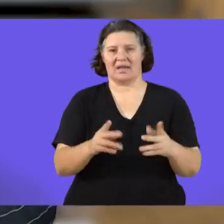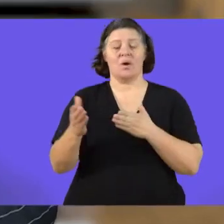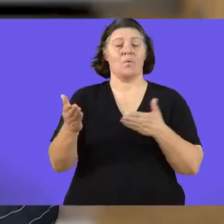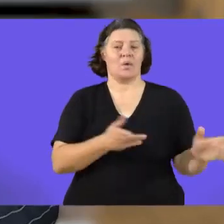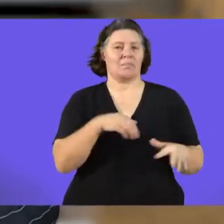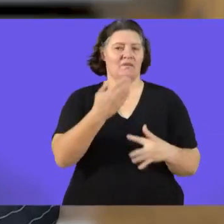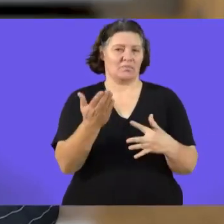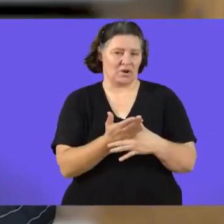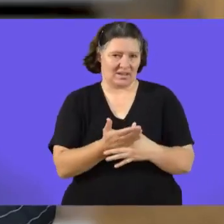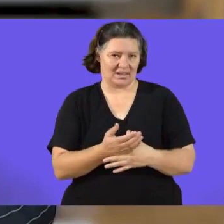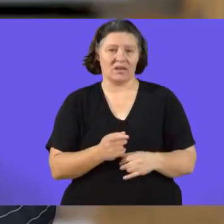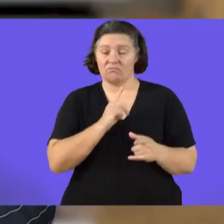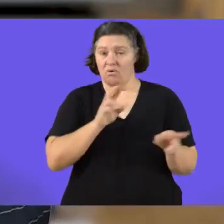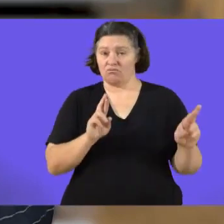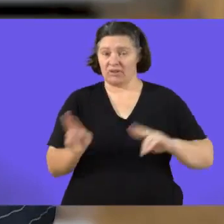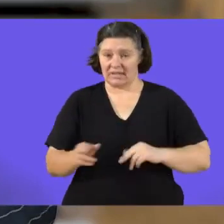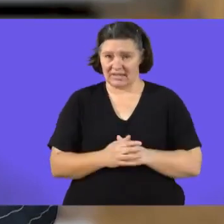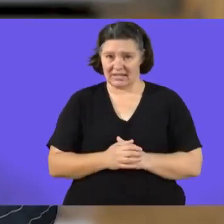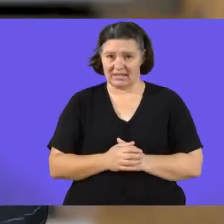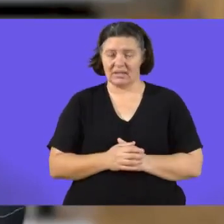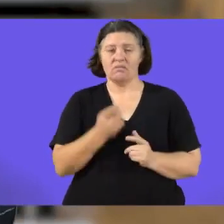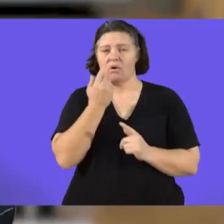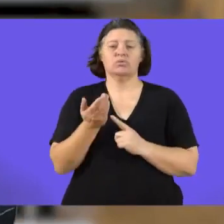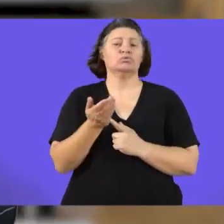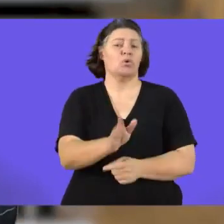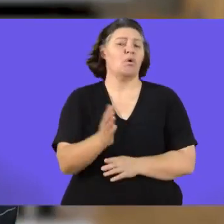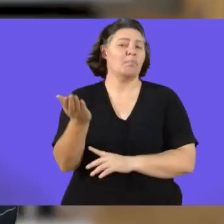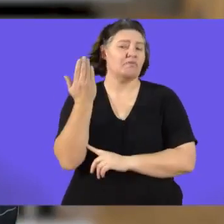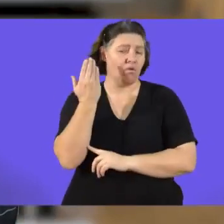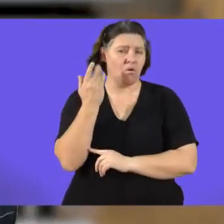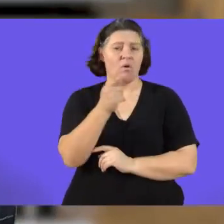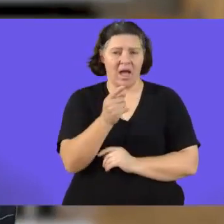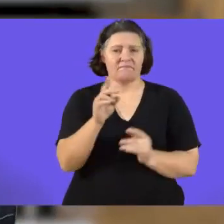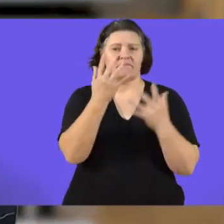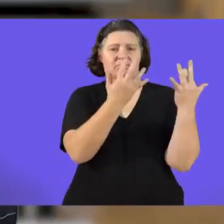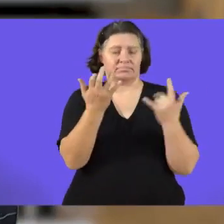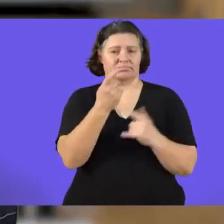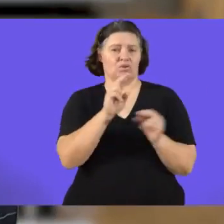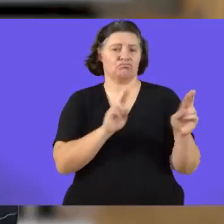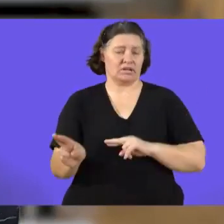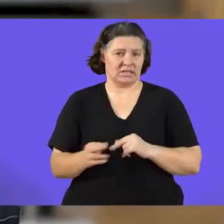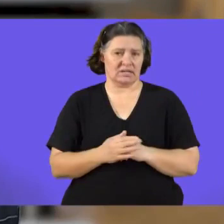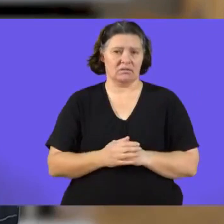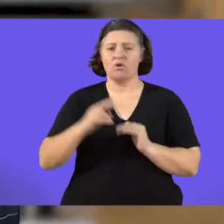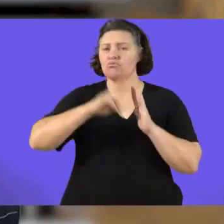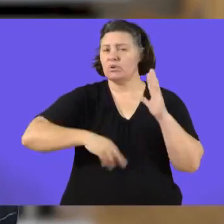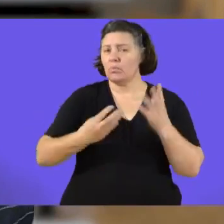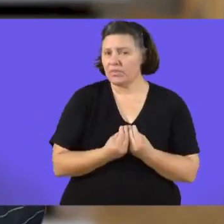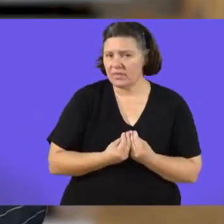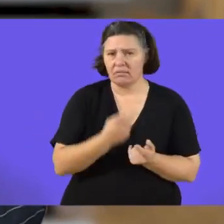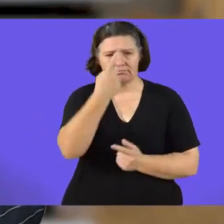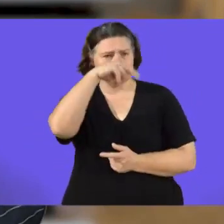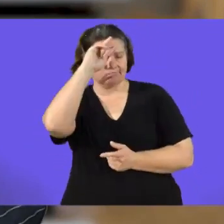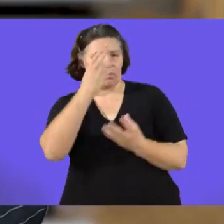Okay guys, welcome back after our break. I hope you are ready. As I've indicated before, please have your calculator ready, read with